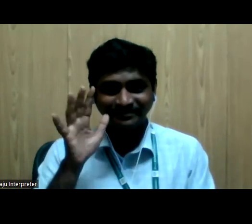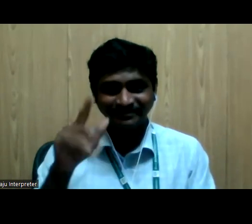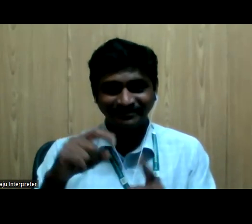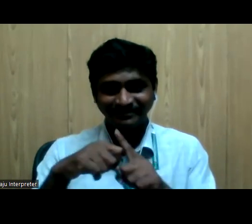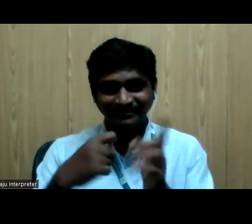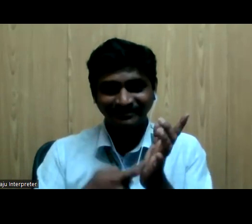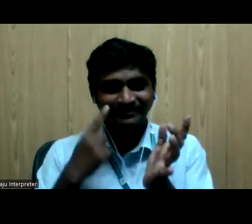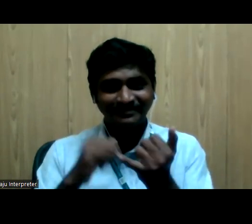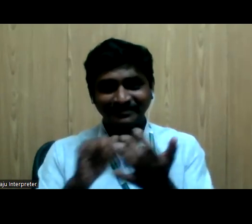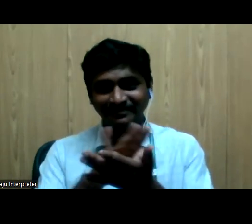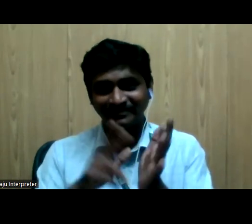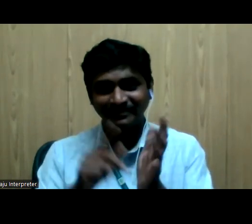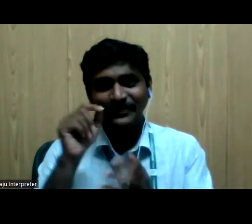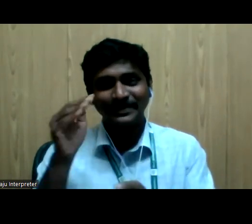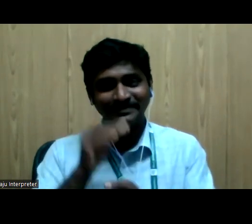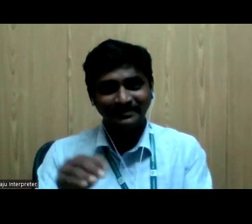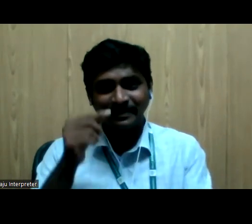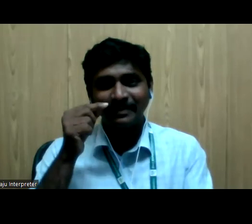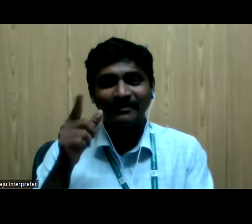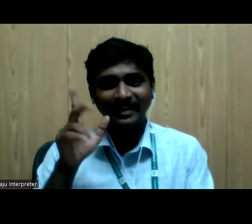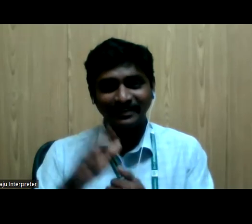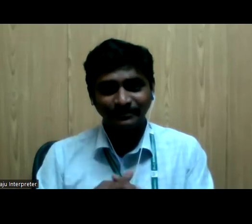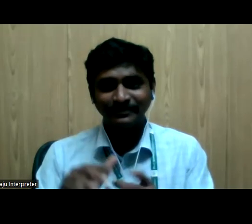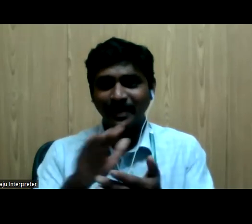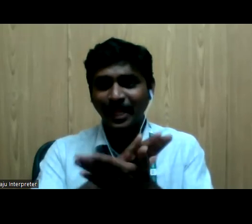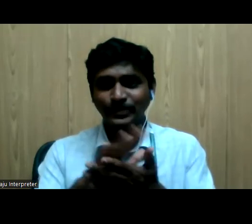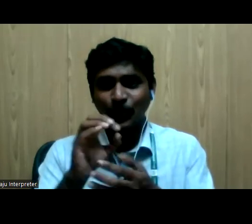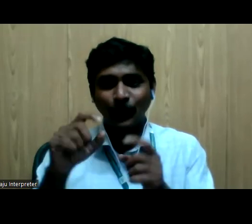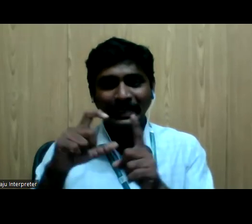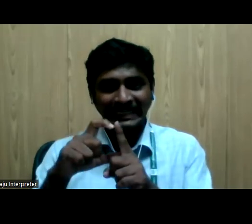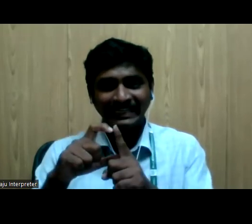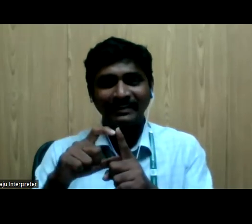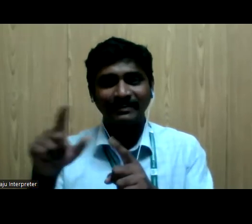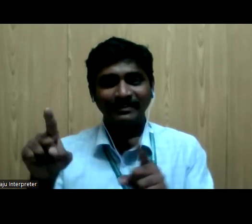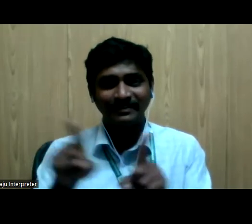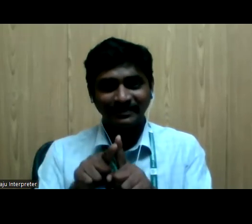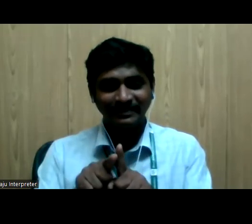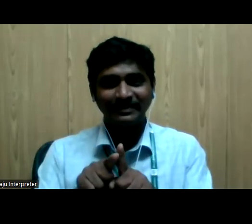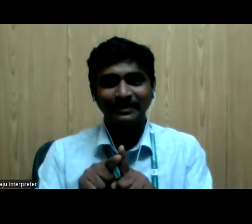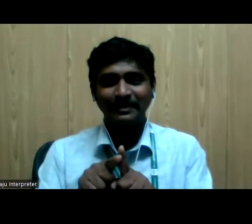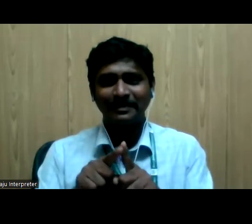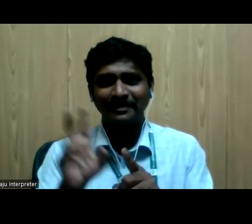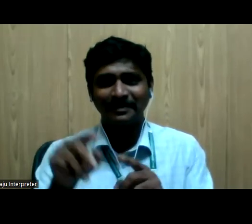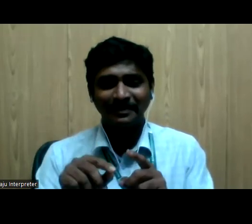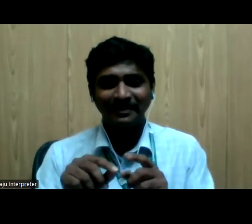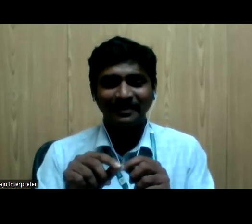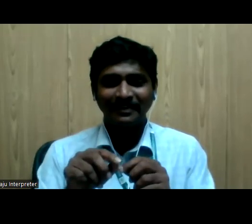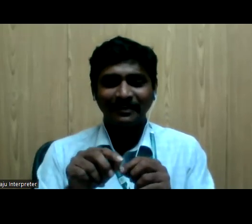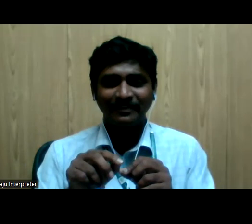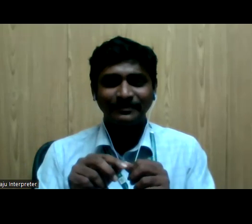with autism, and Mr. Srinivasulu, HOD, Department of Adult Independent Living at NIEPID. So your